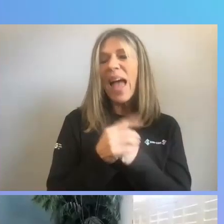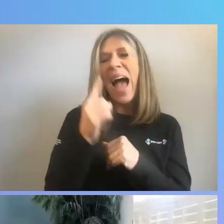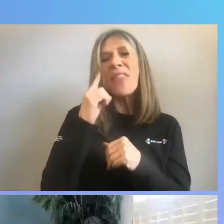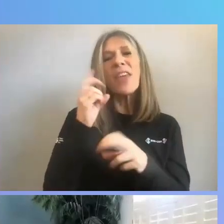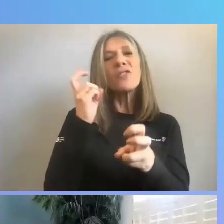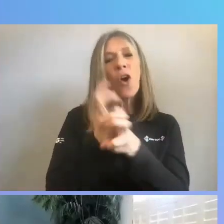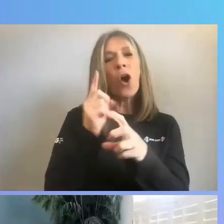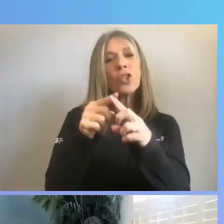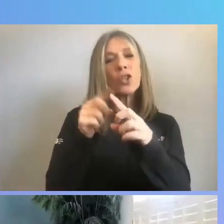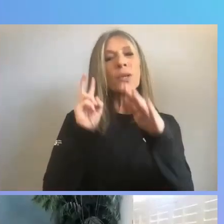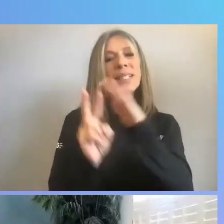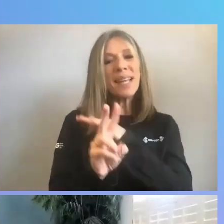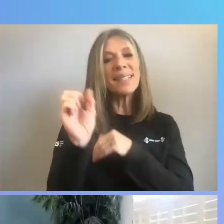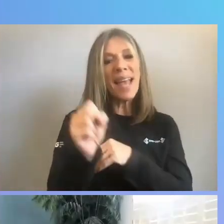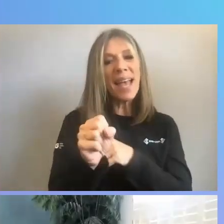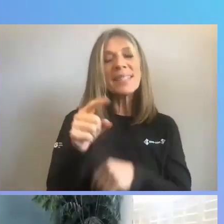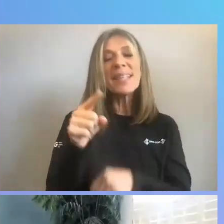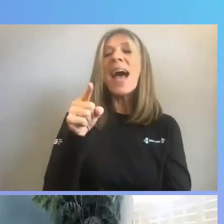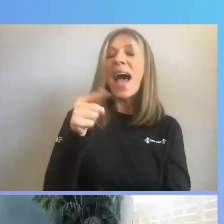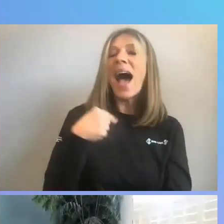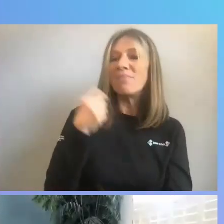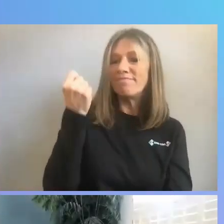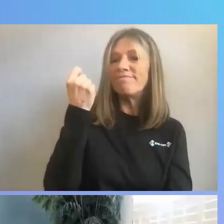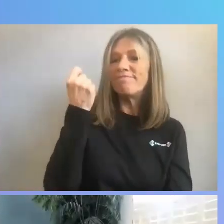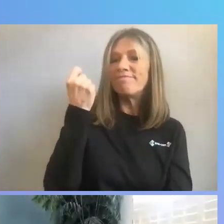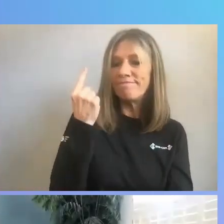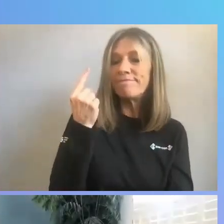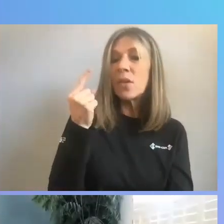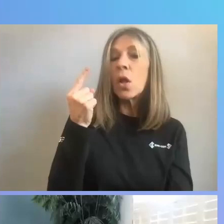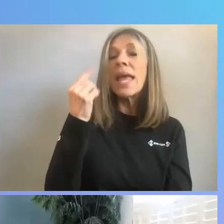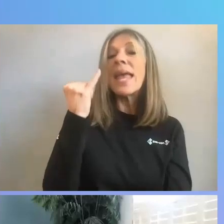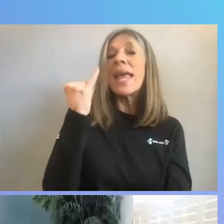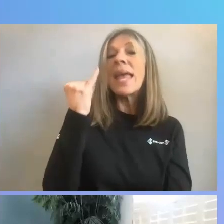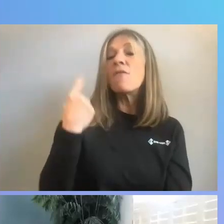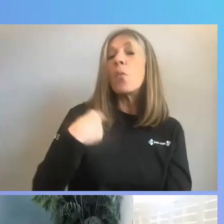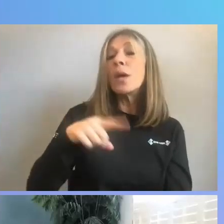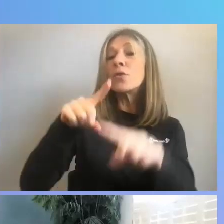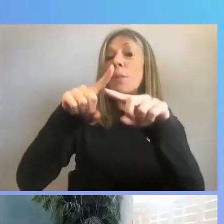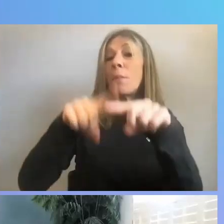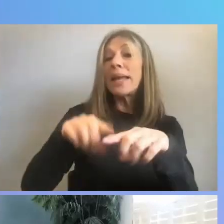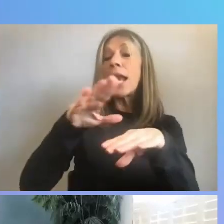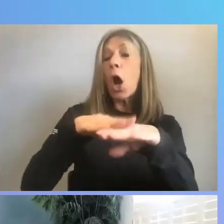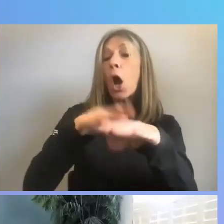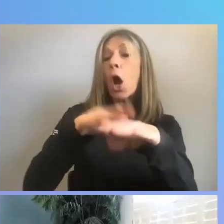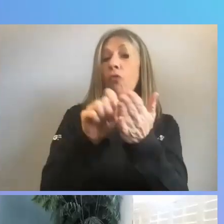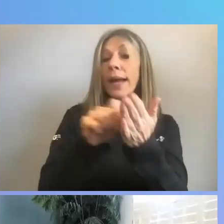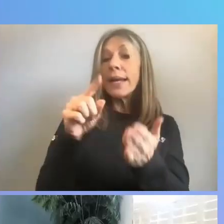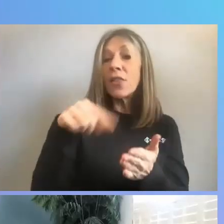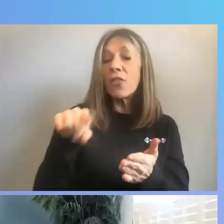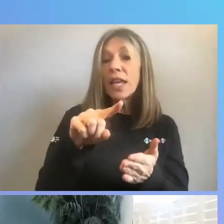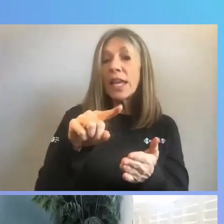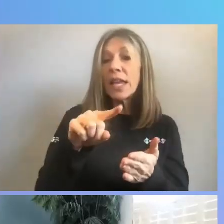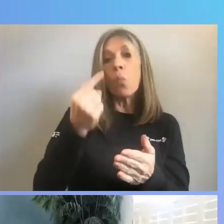predict. And I hear where you're talking that if we were dependent on writing these one